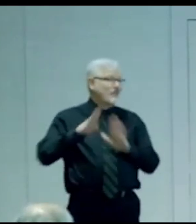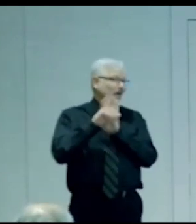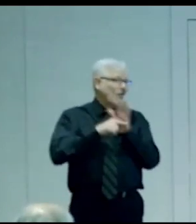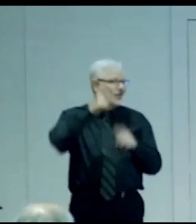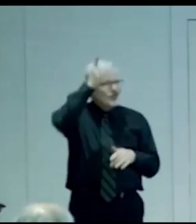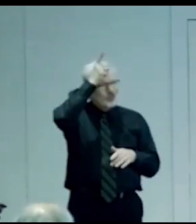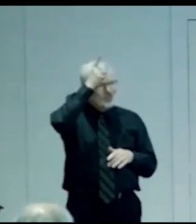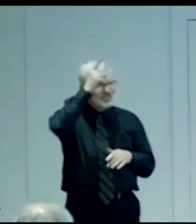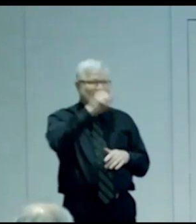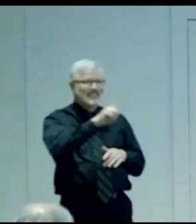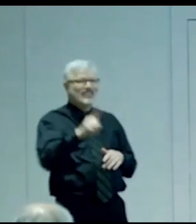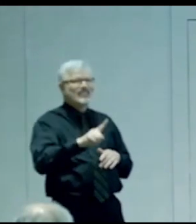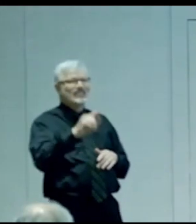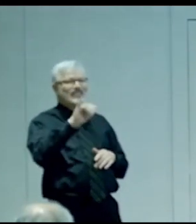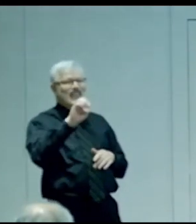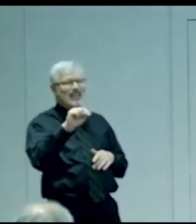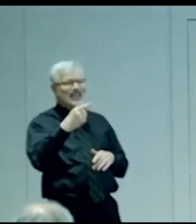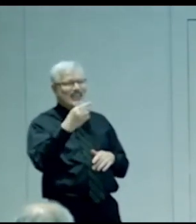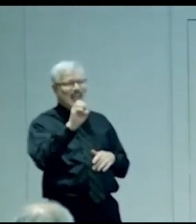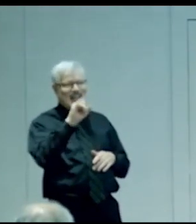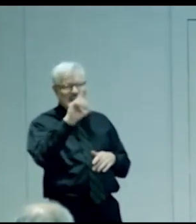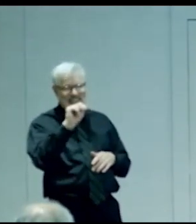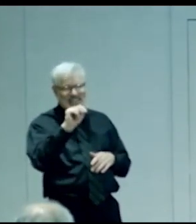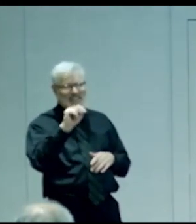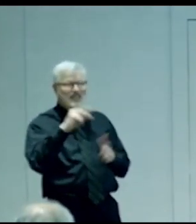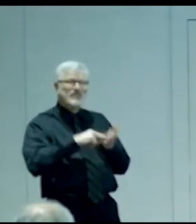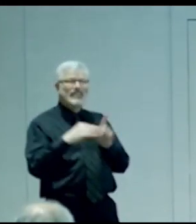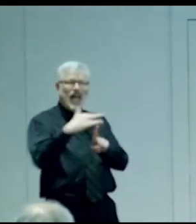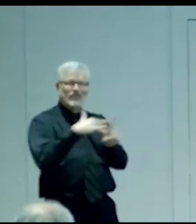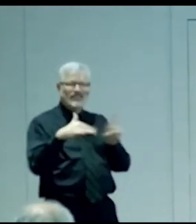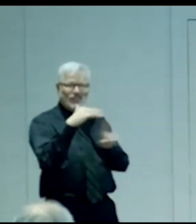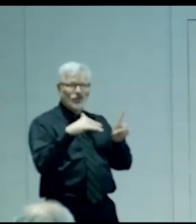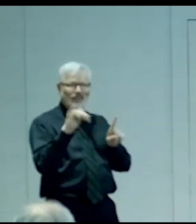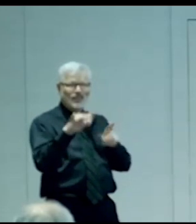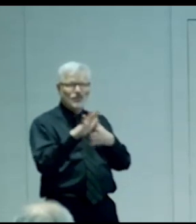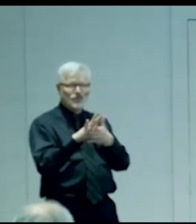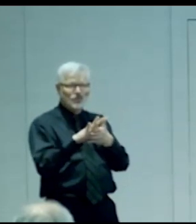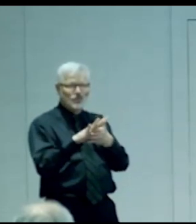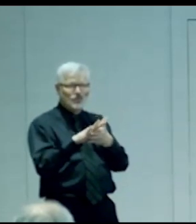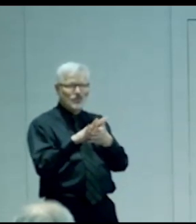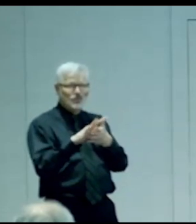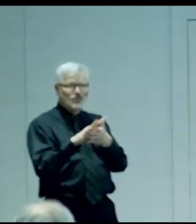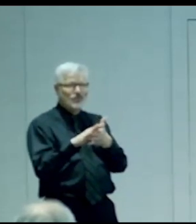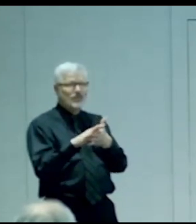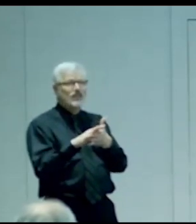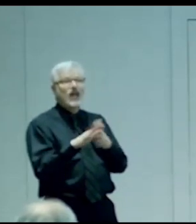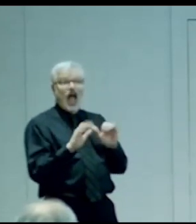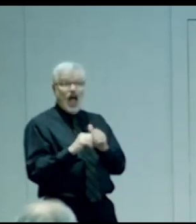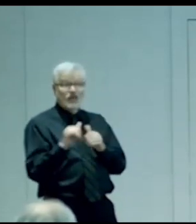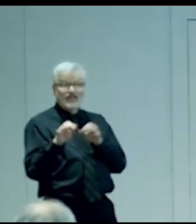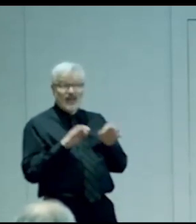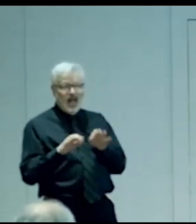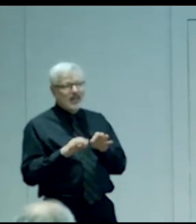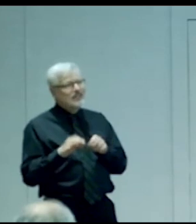the Zeitgeist. That is, it's the atmosphere of the school, which is defined by, in the civil